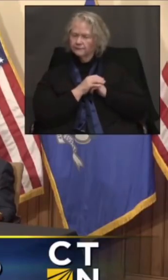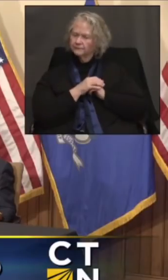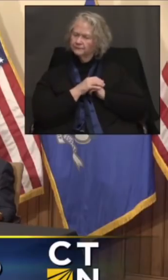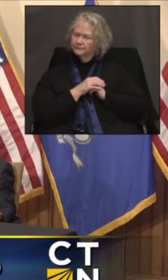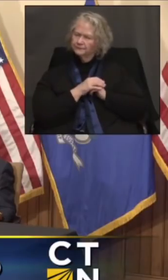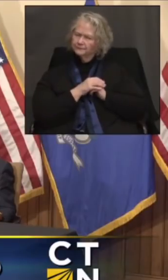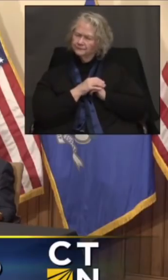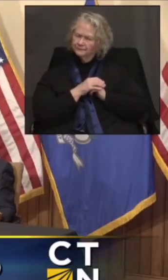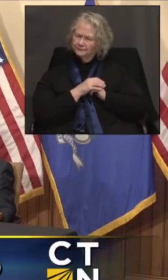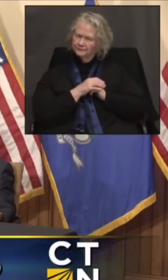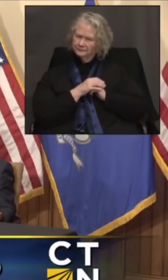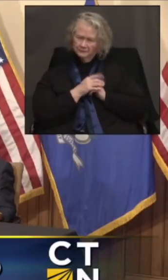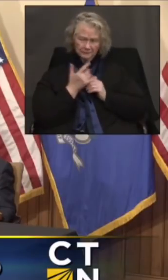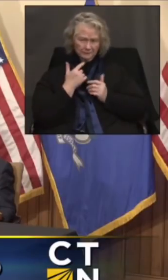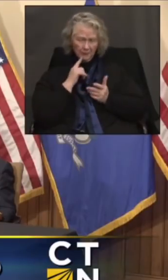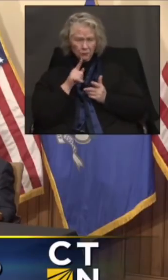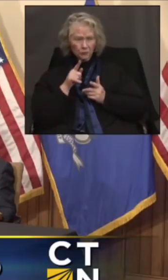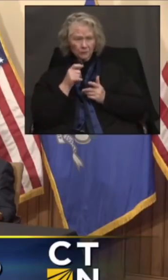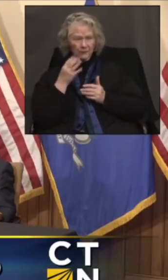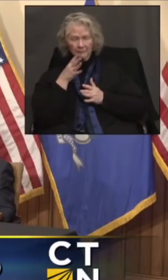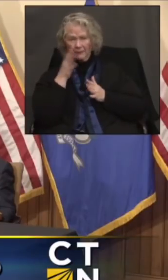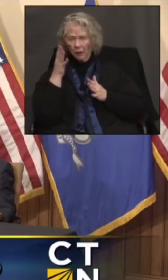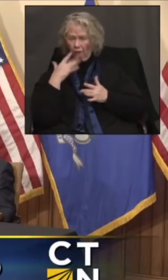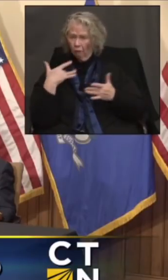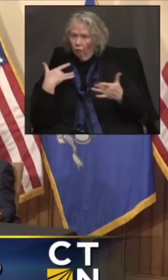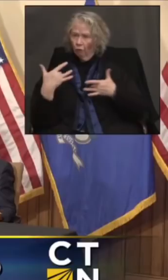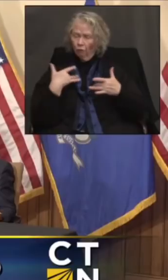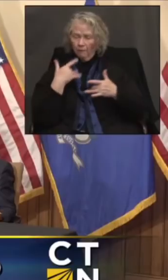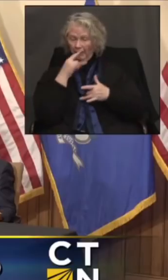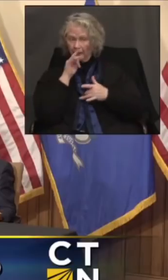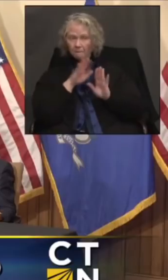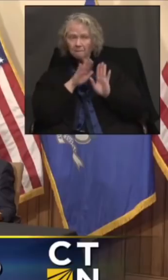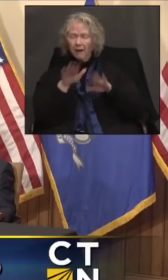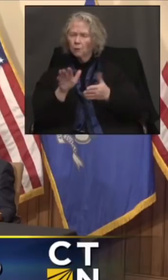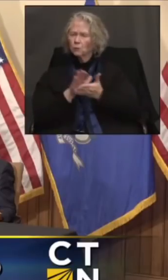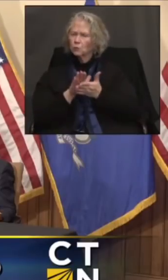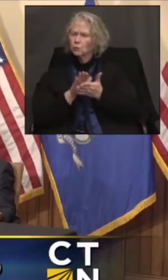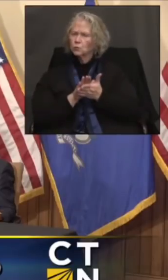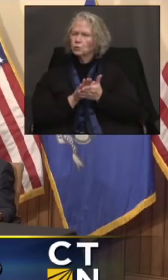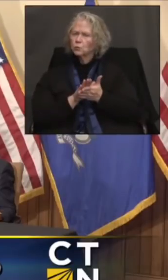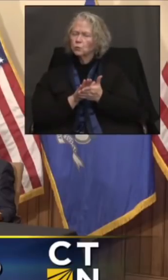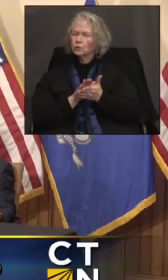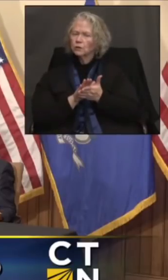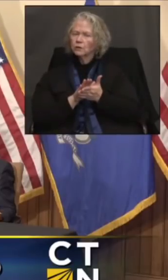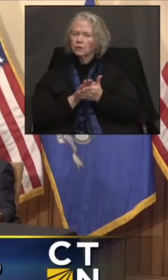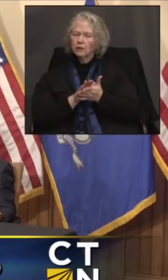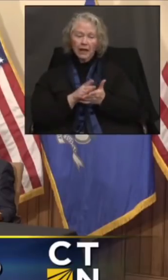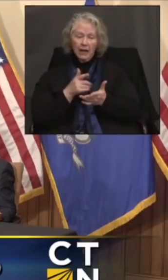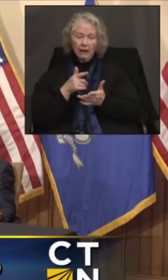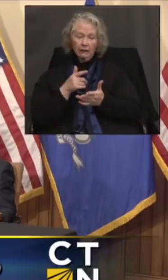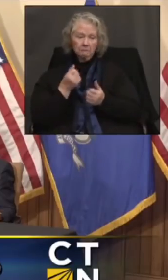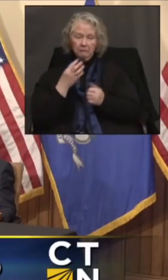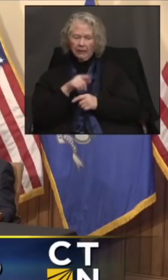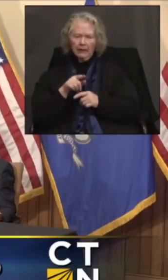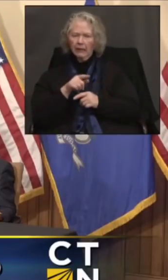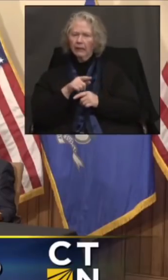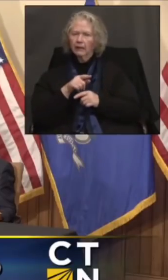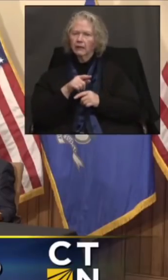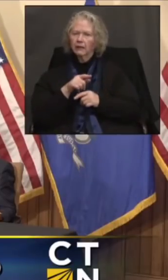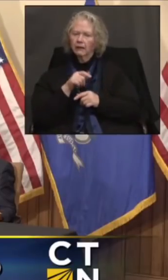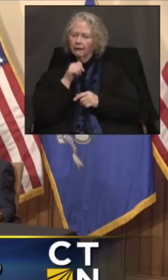that's probably a source of anxiety for parents. And, a lot of these are, I guess, a chunk of those you can't vaccinate